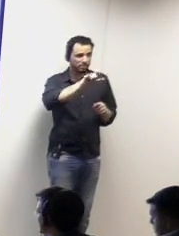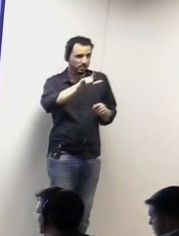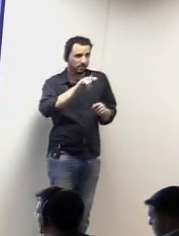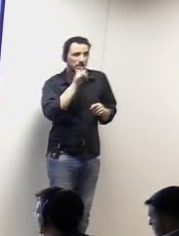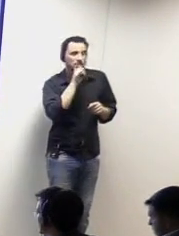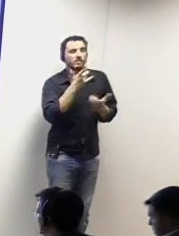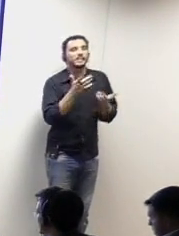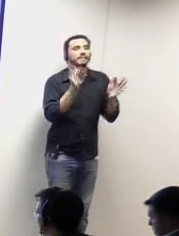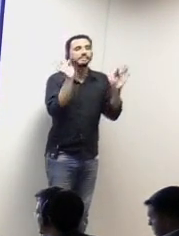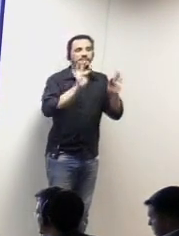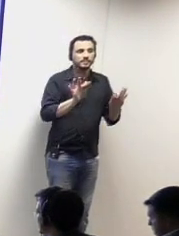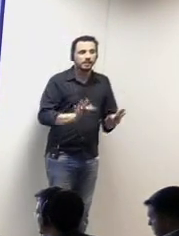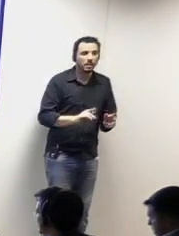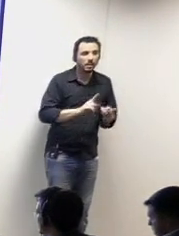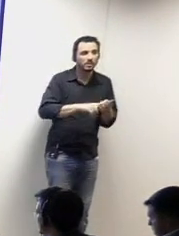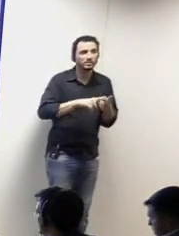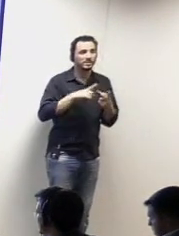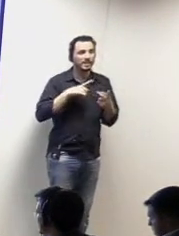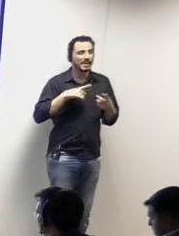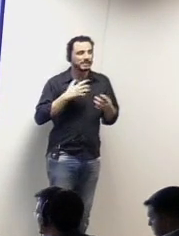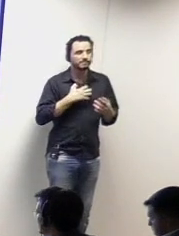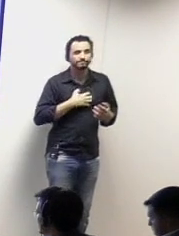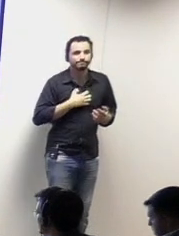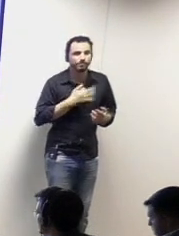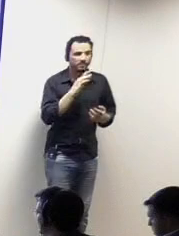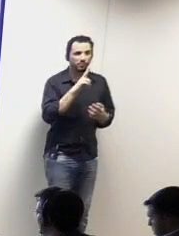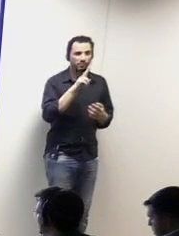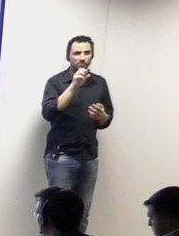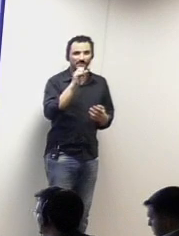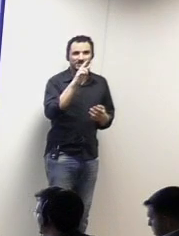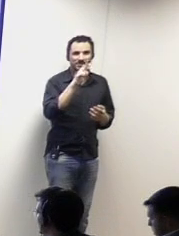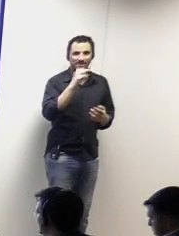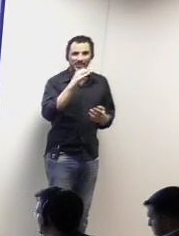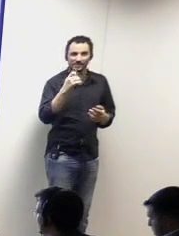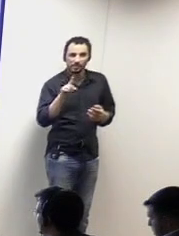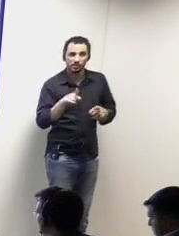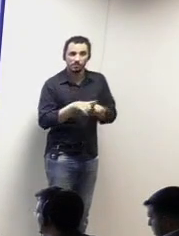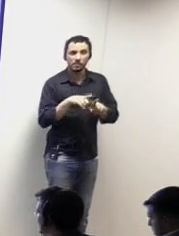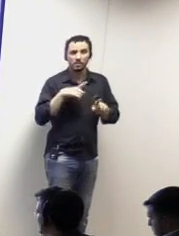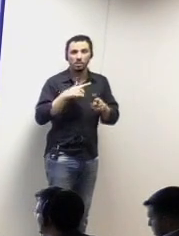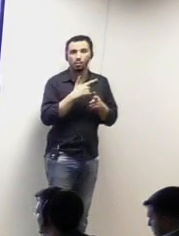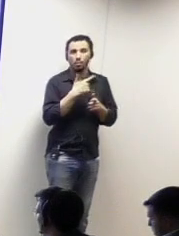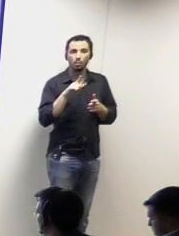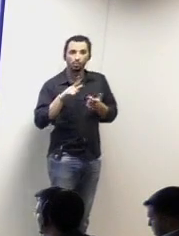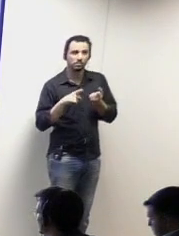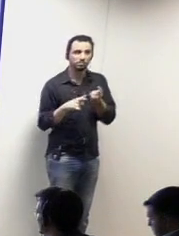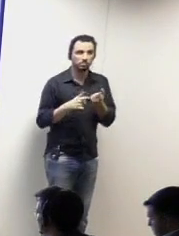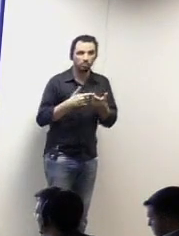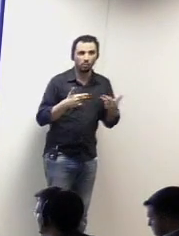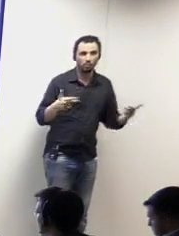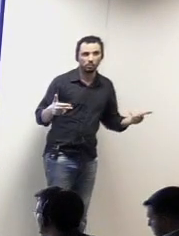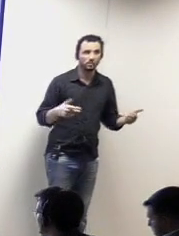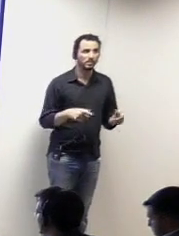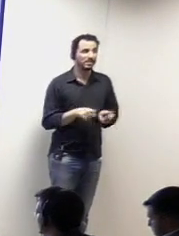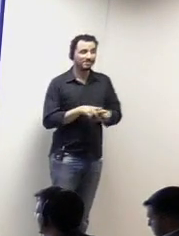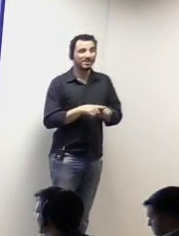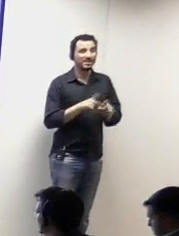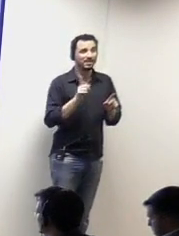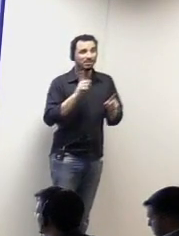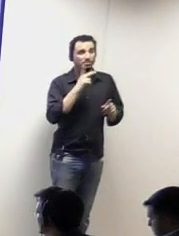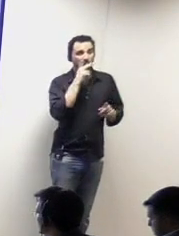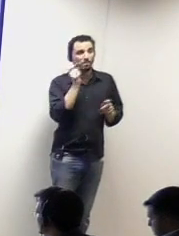or frustration or many other things, which you cannot do in other ways of looking